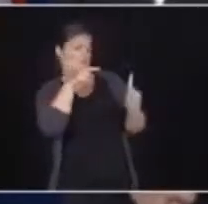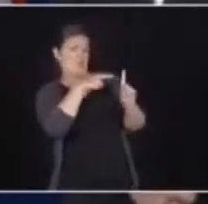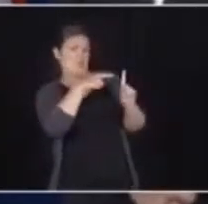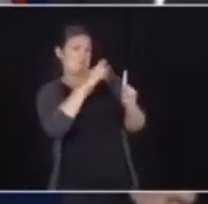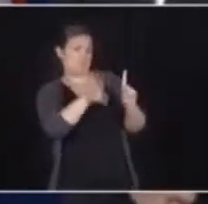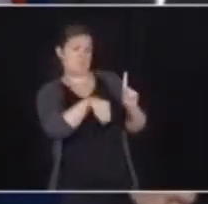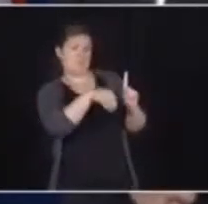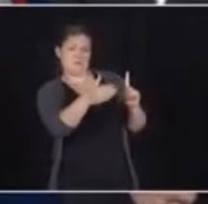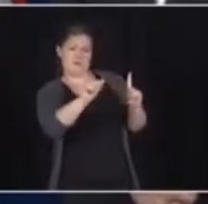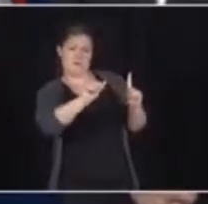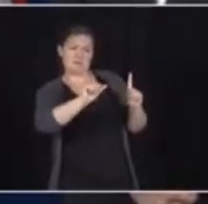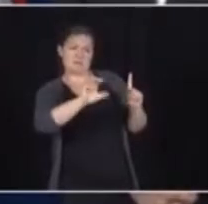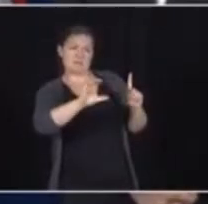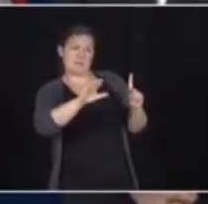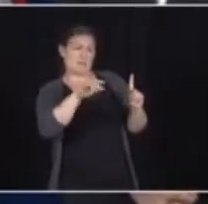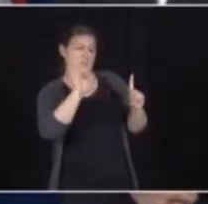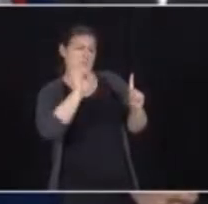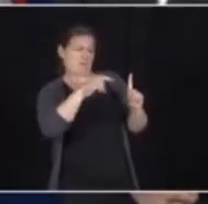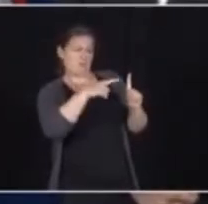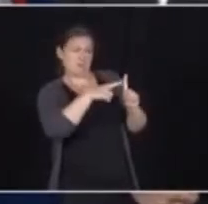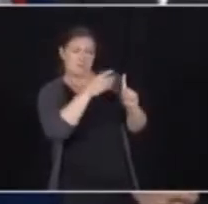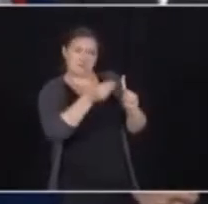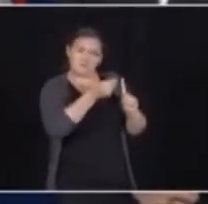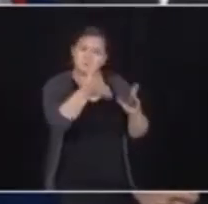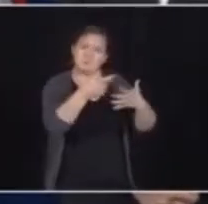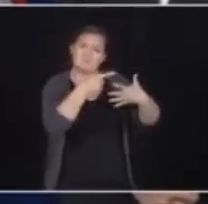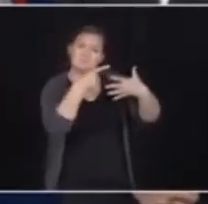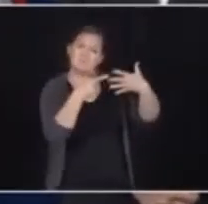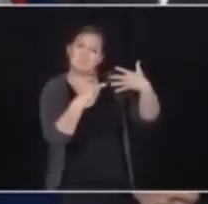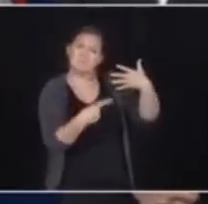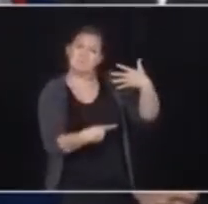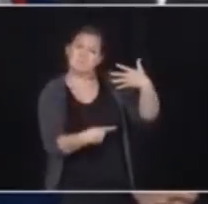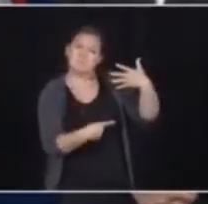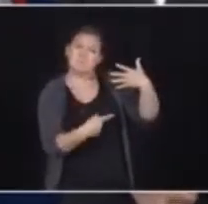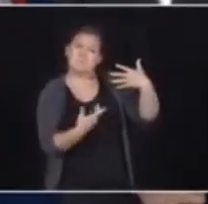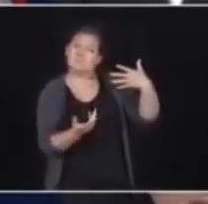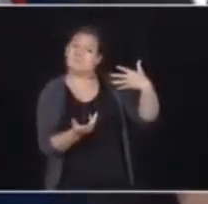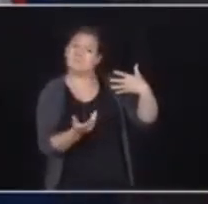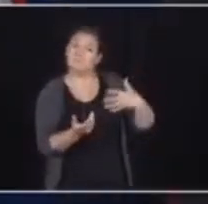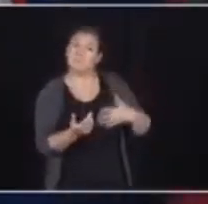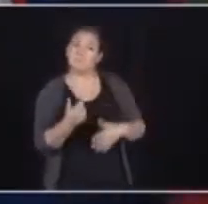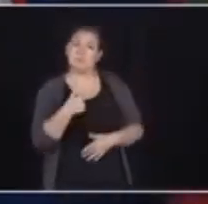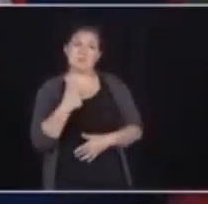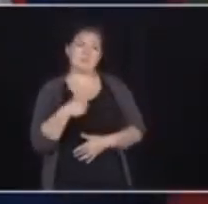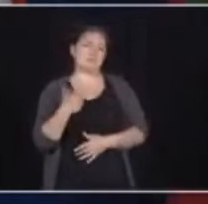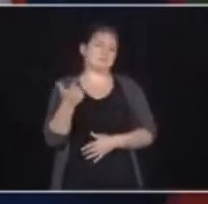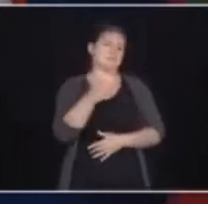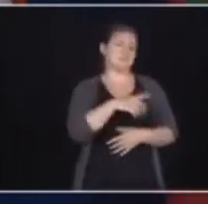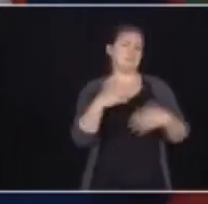conditioning like you have to supply fire suppression? If you don't mind, I'll hand this over to the minister. Thank you.